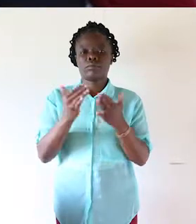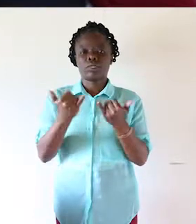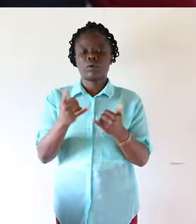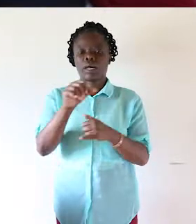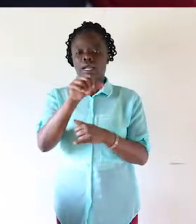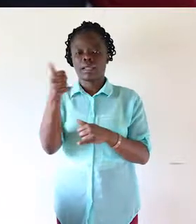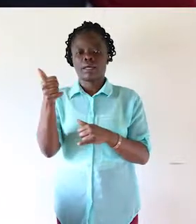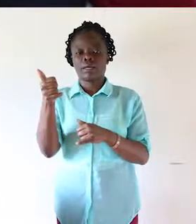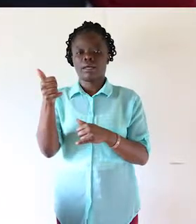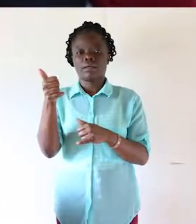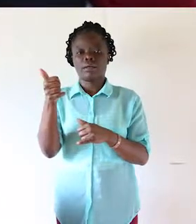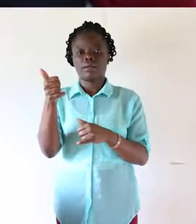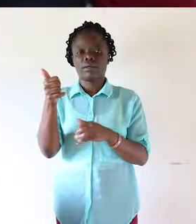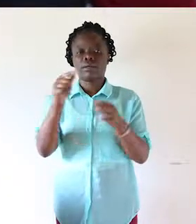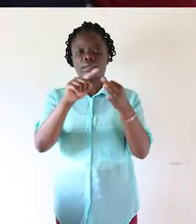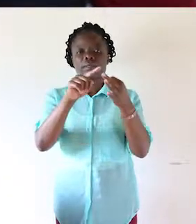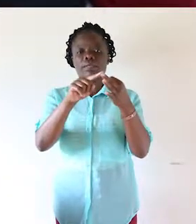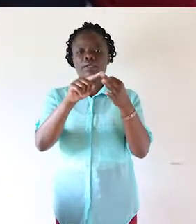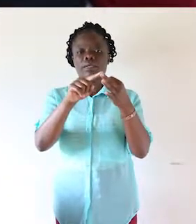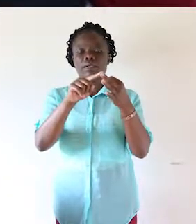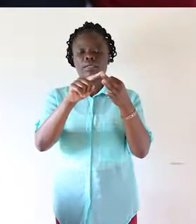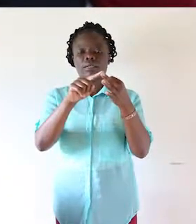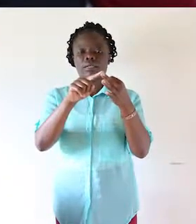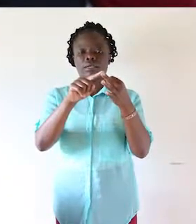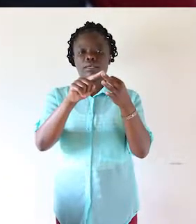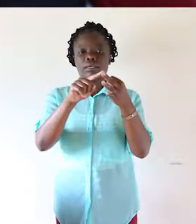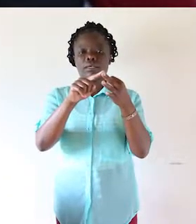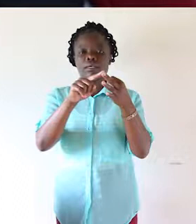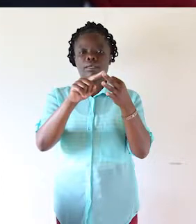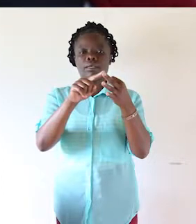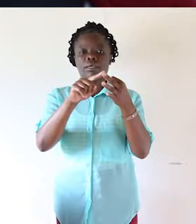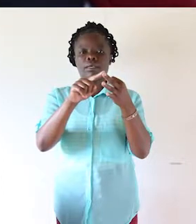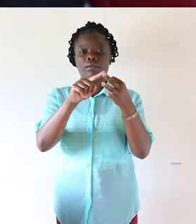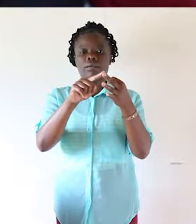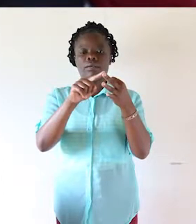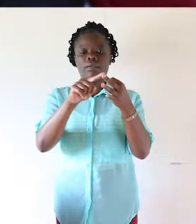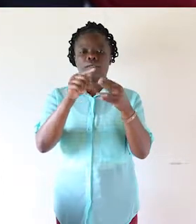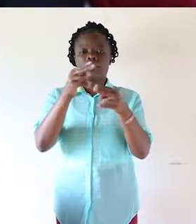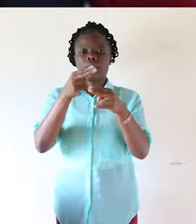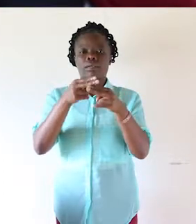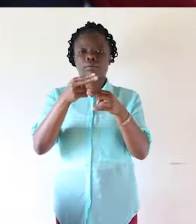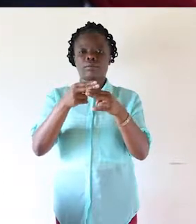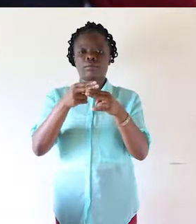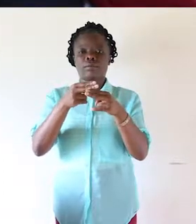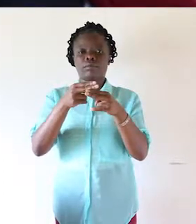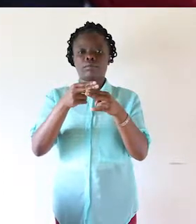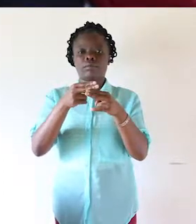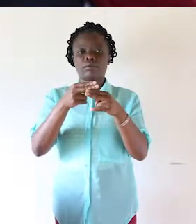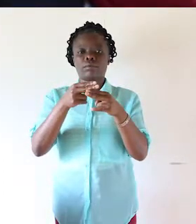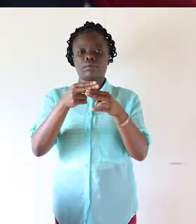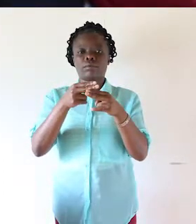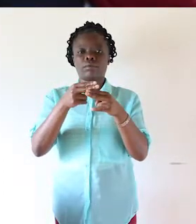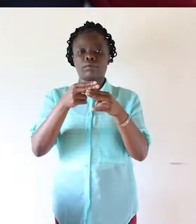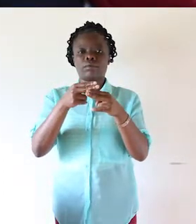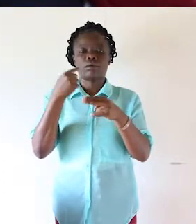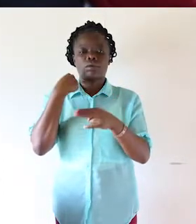Now another bag type is this one. Name of